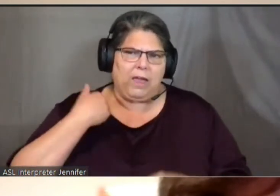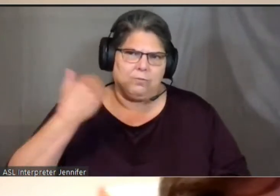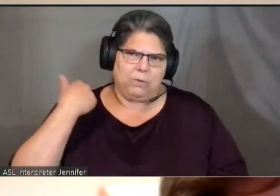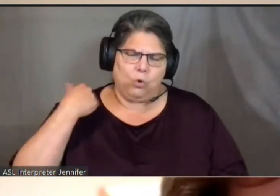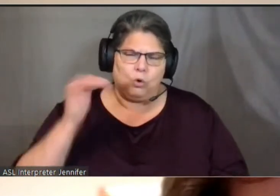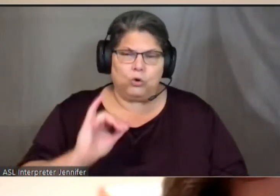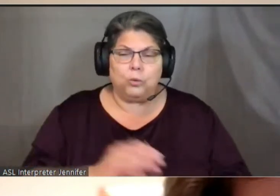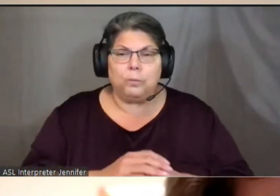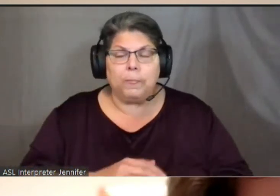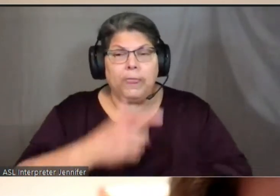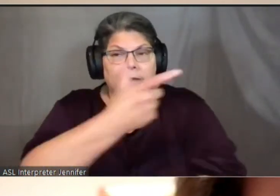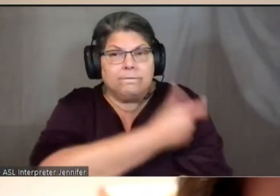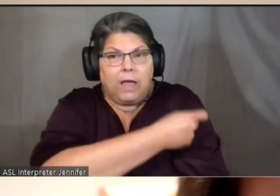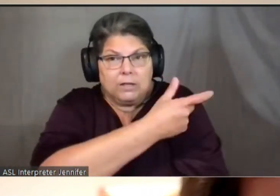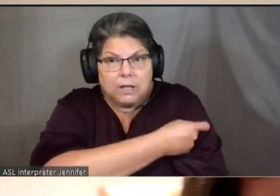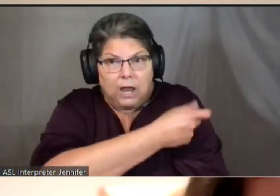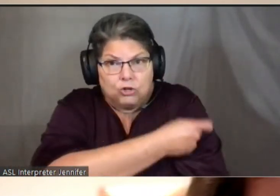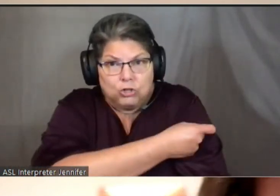Vaccinations.